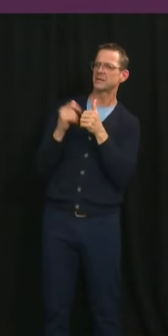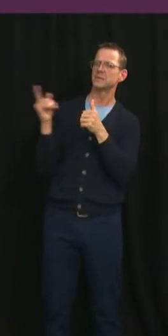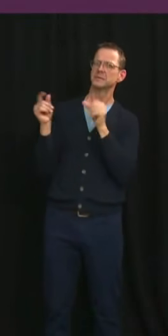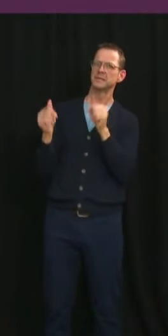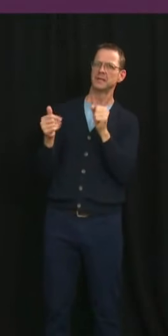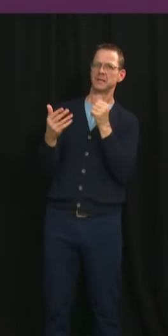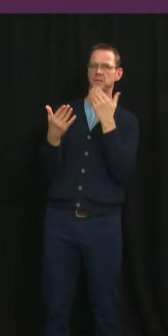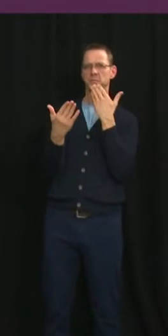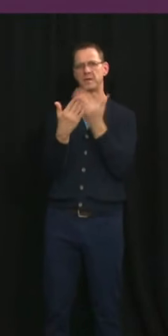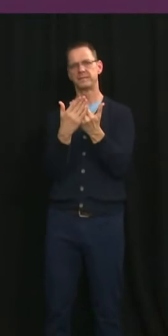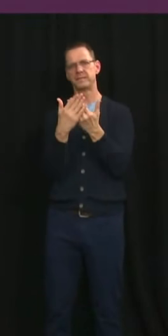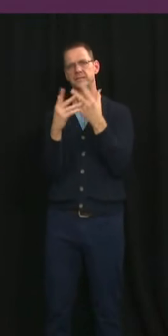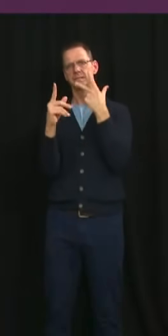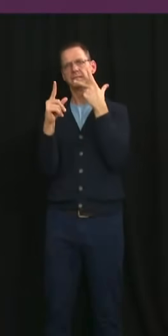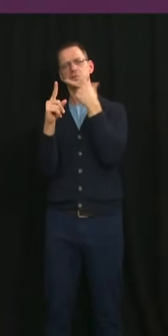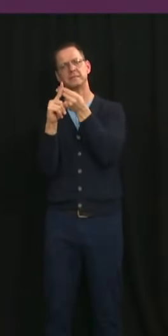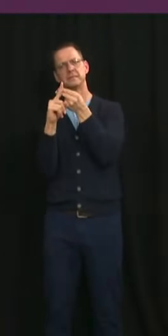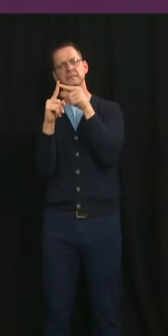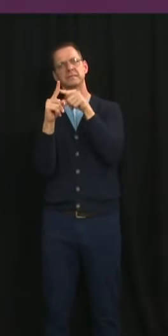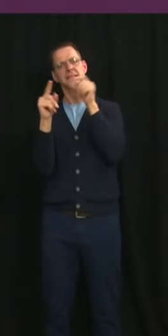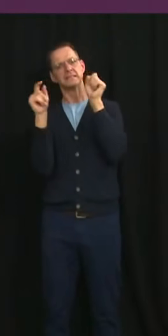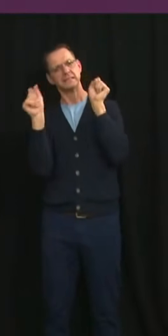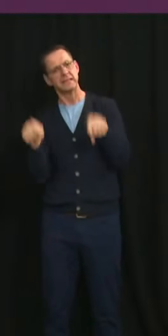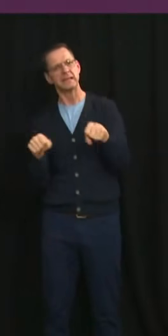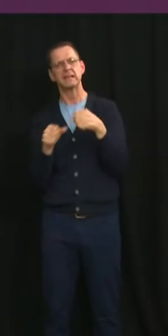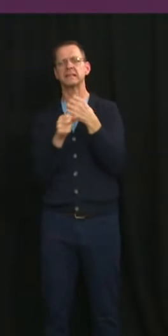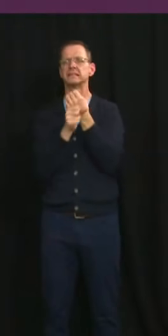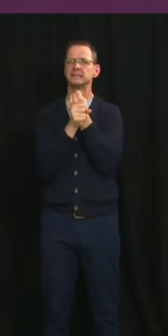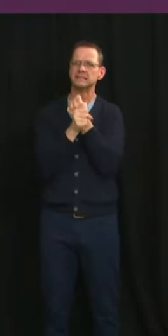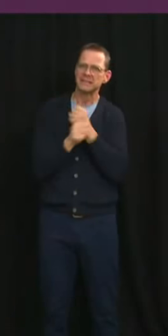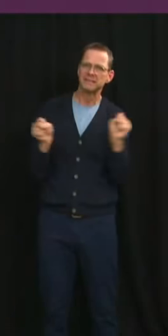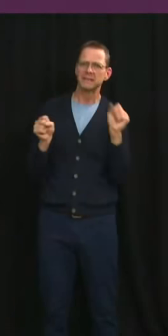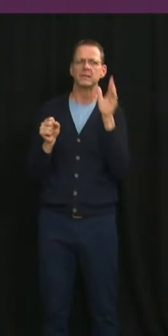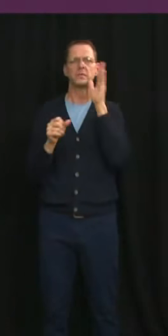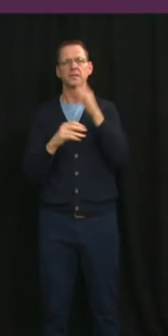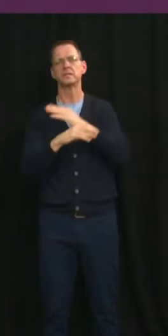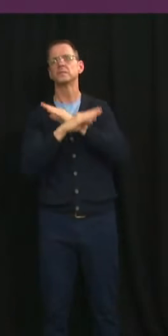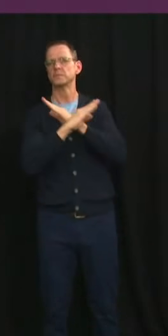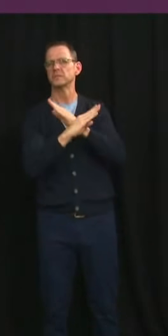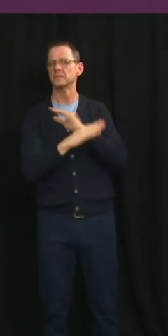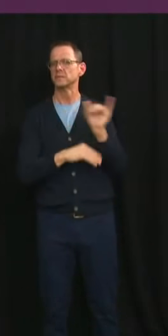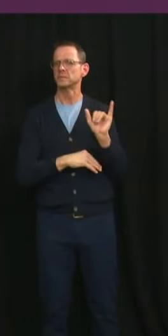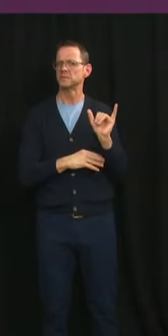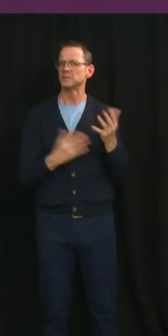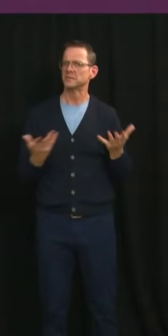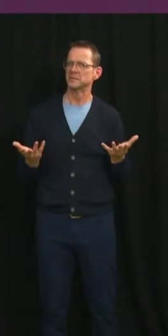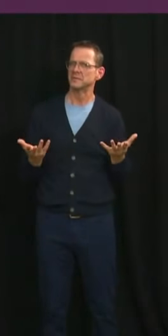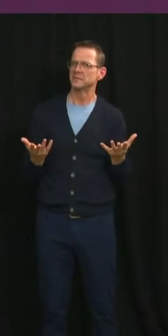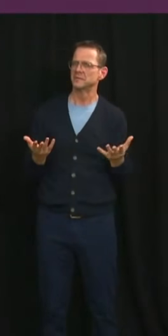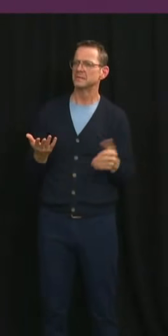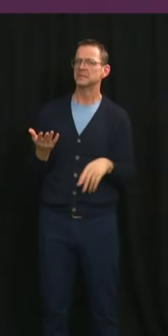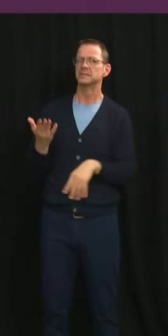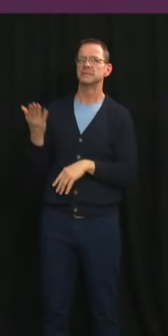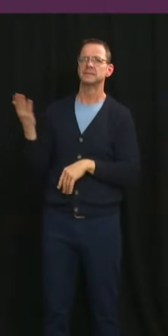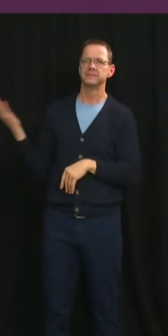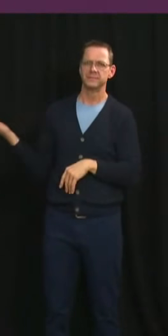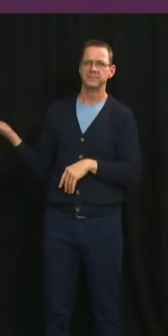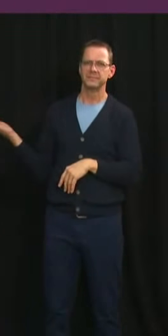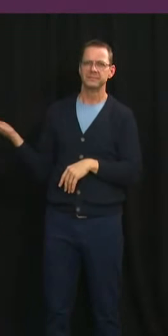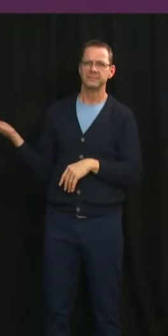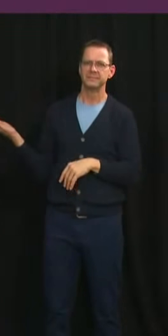little lower than we initially projected. That does concern us, and so we'll be redoubling our efforts to